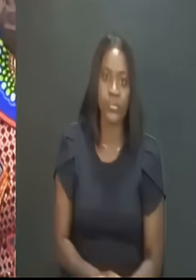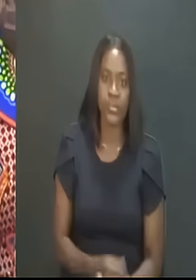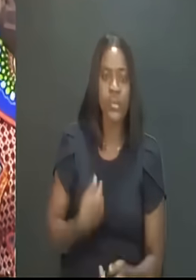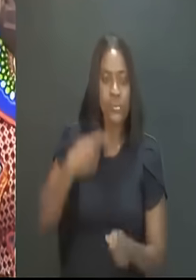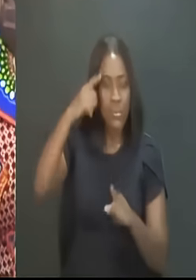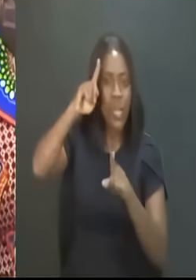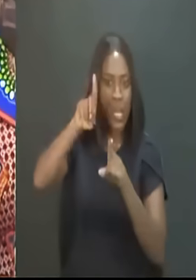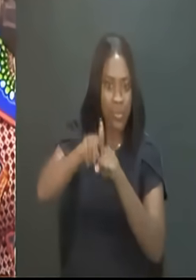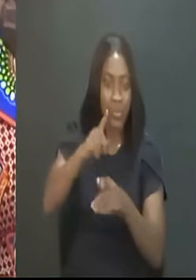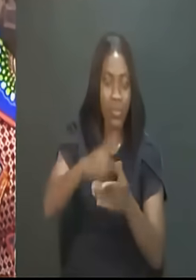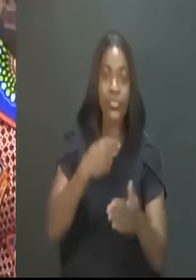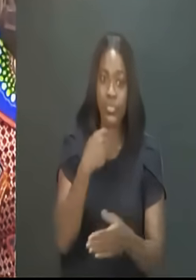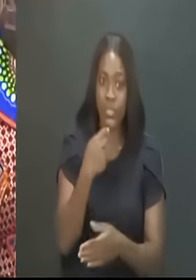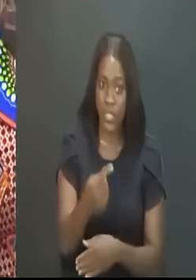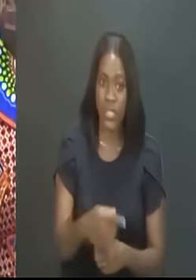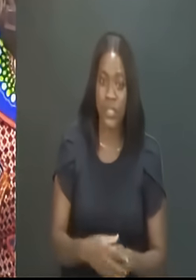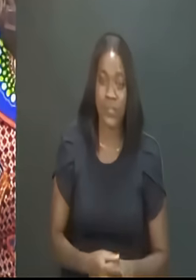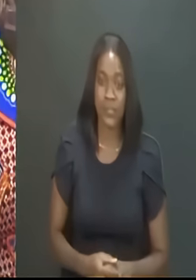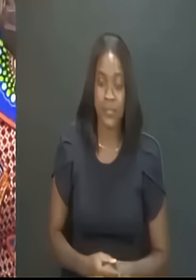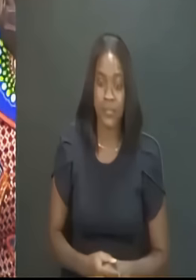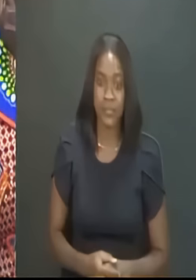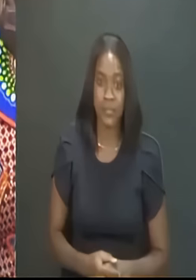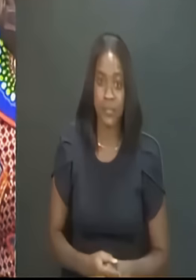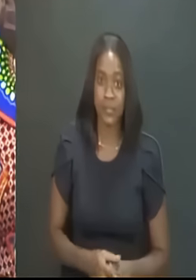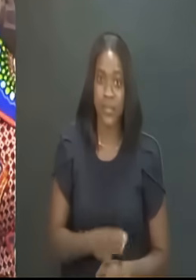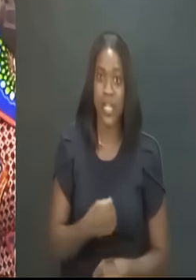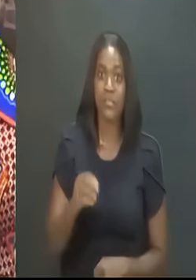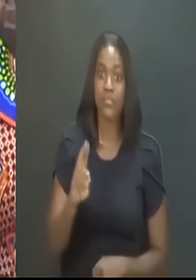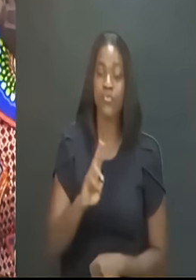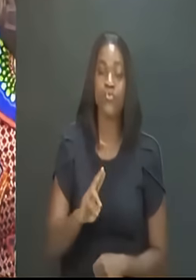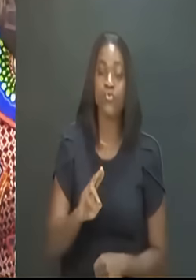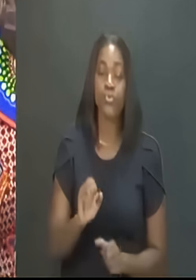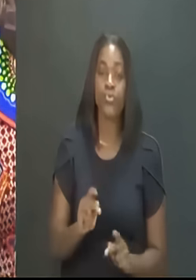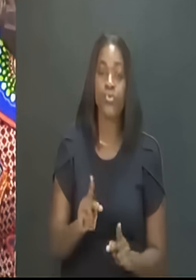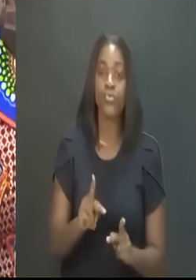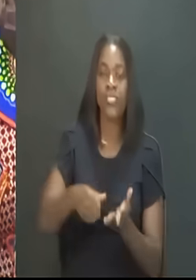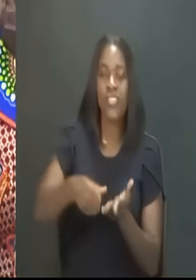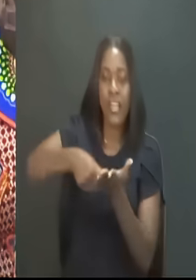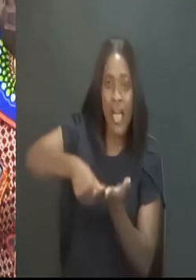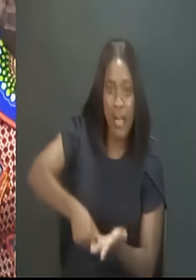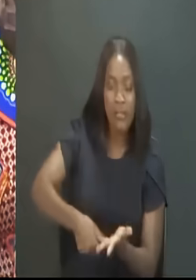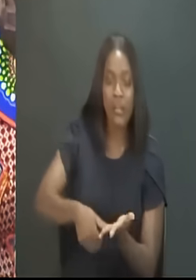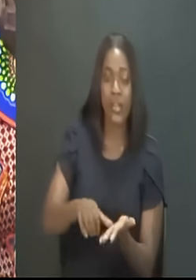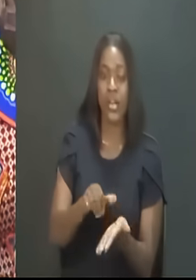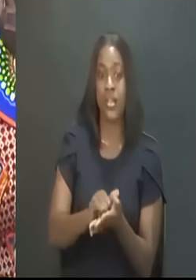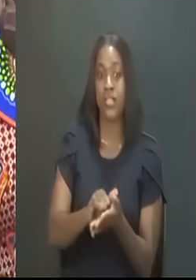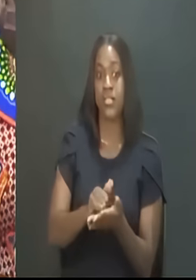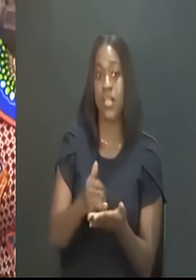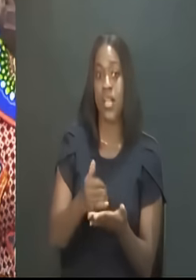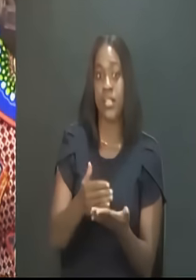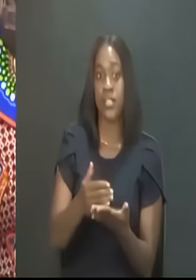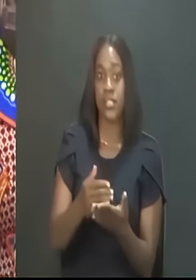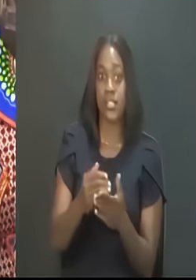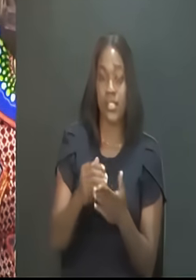I'm taking the opportunity to further reiterate the fact that, Mr. Speaker, these are human rights